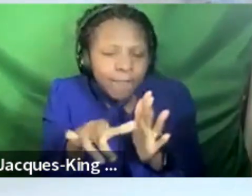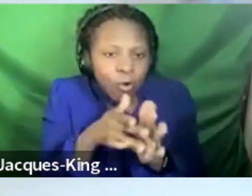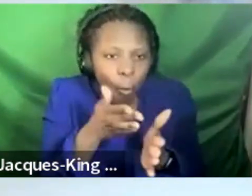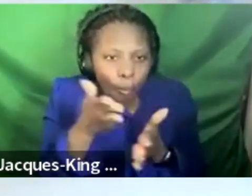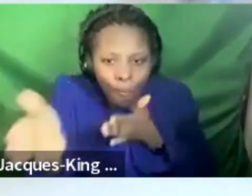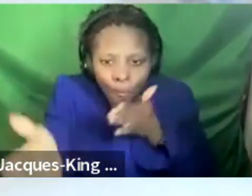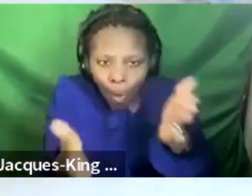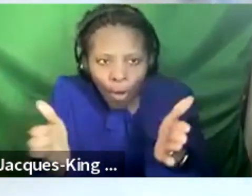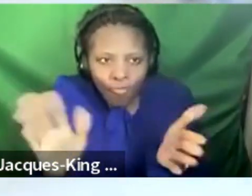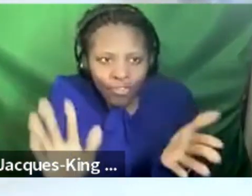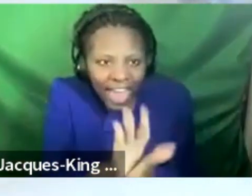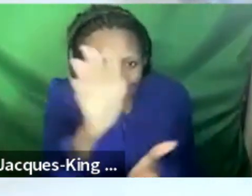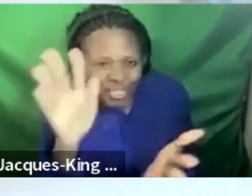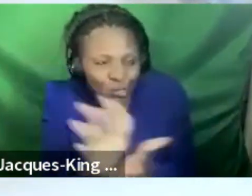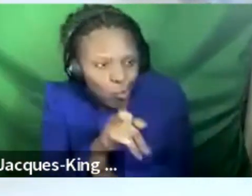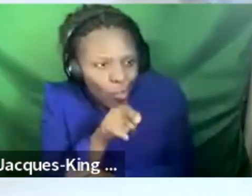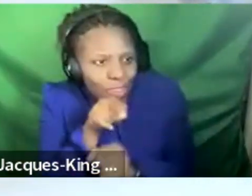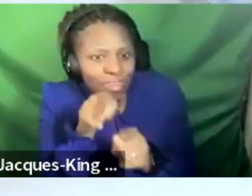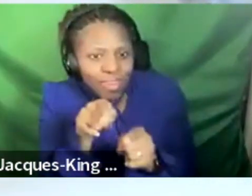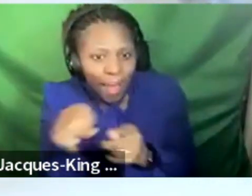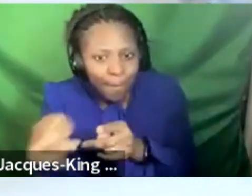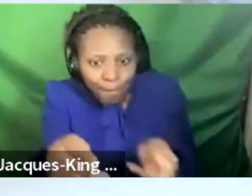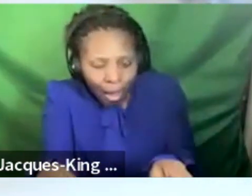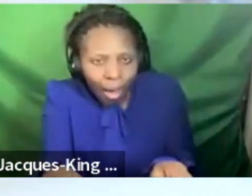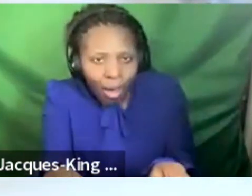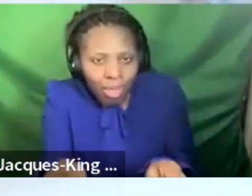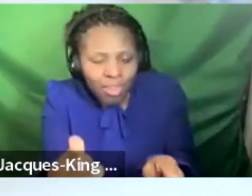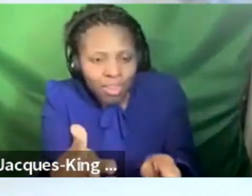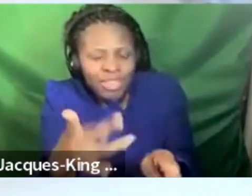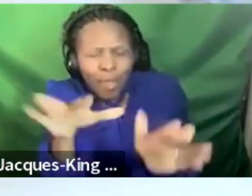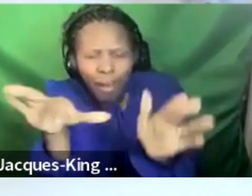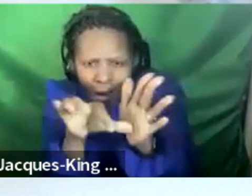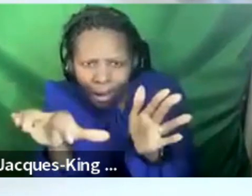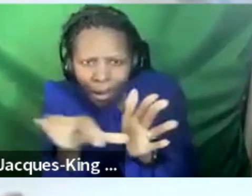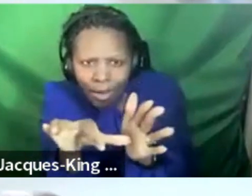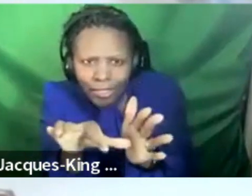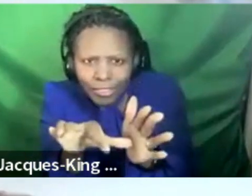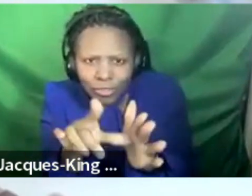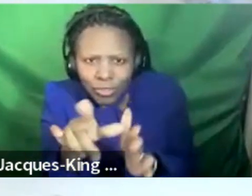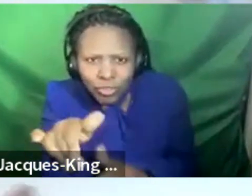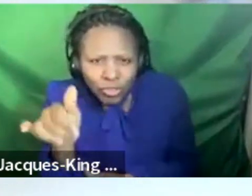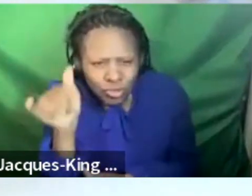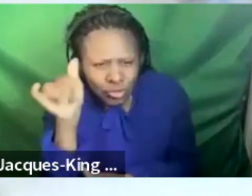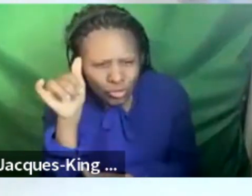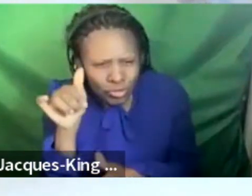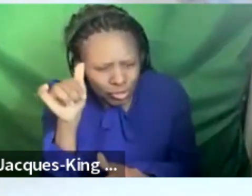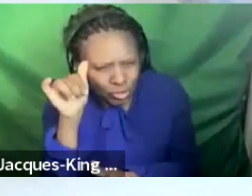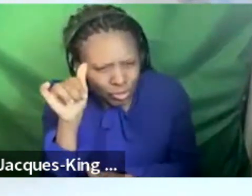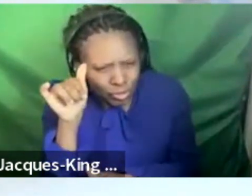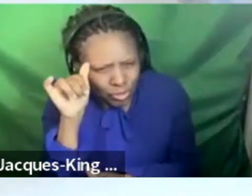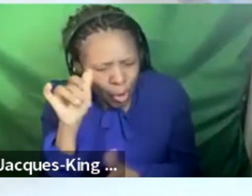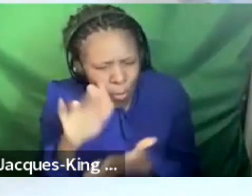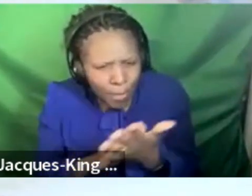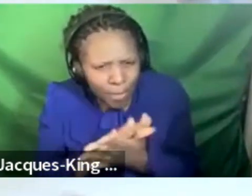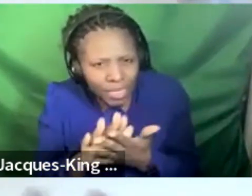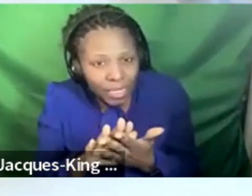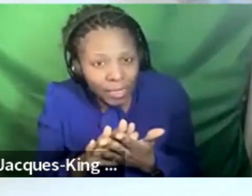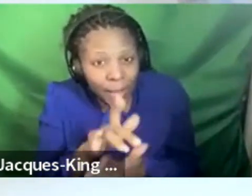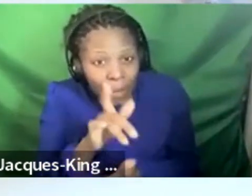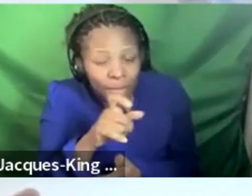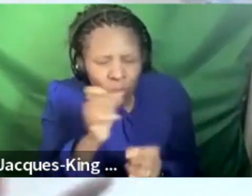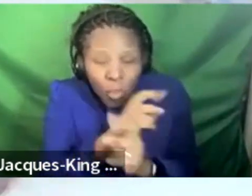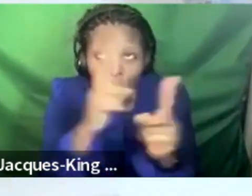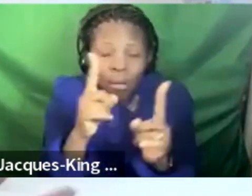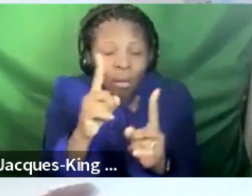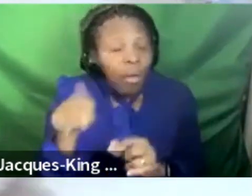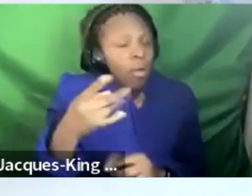character and enjoy playing that difficult path. Do you know what I mean? Because that is who we really are. People who get up in